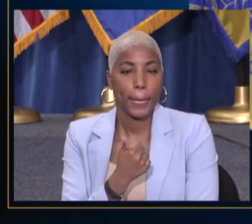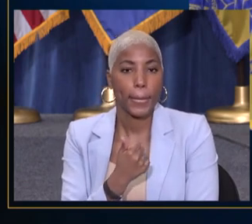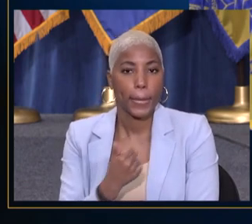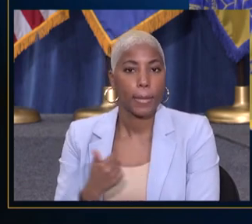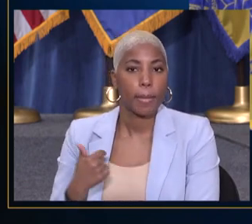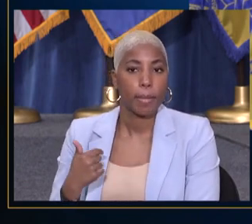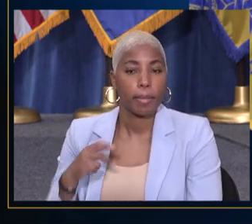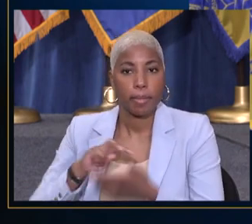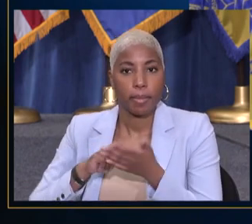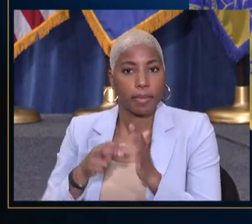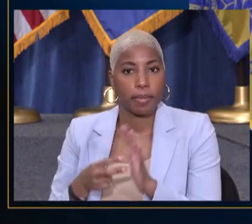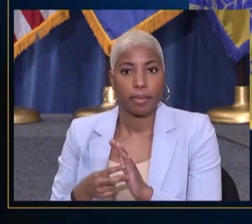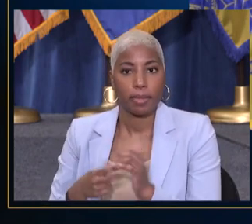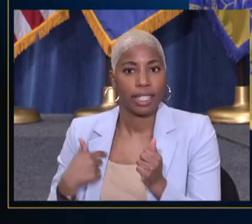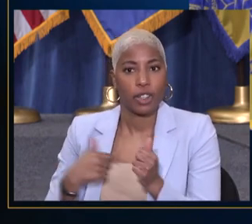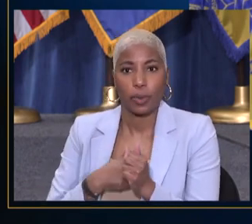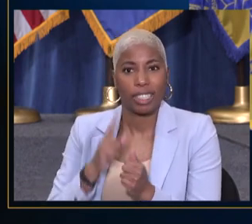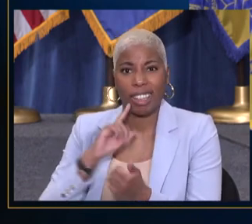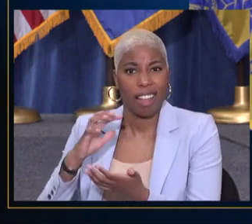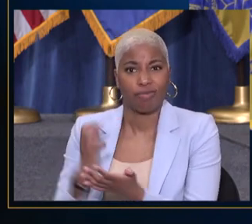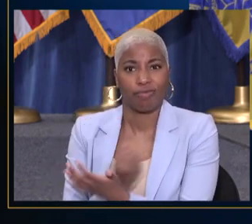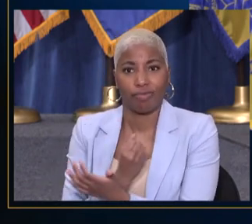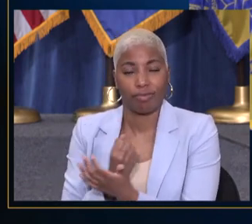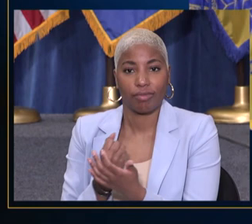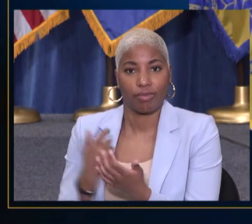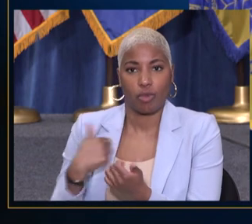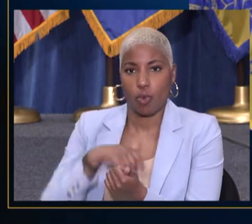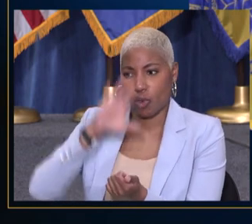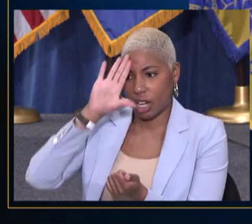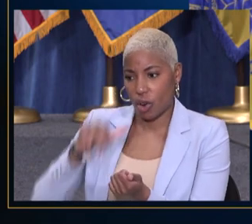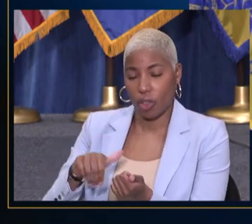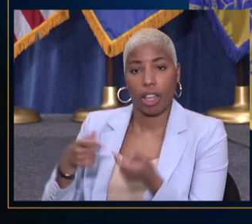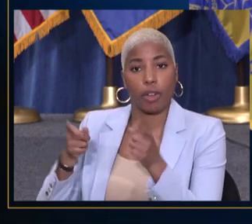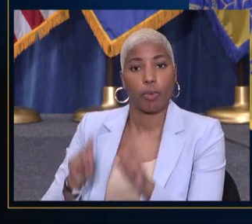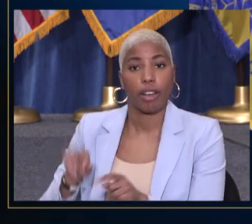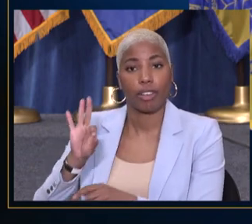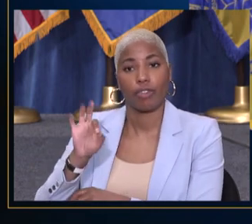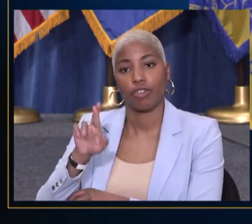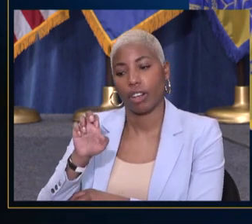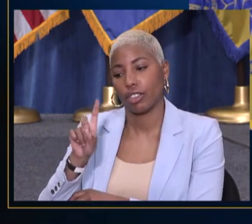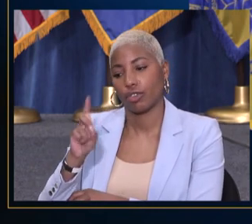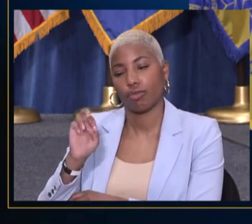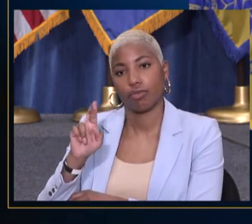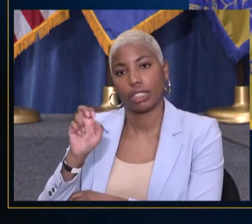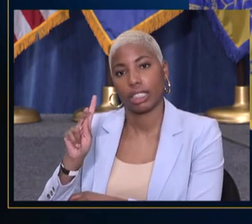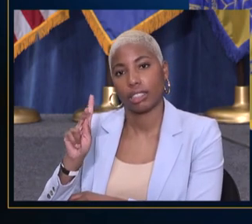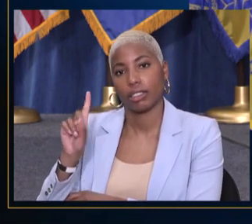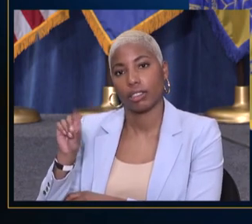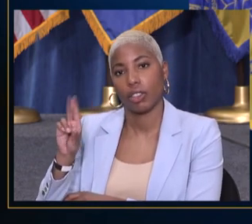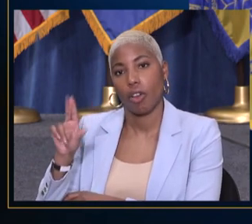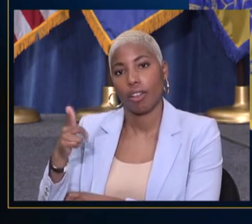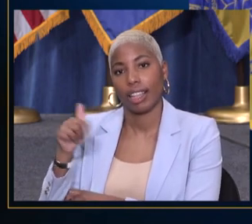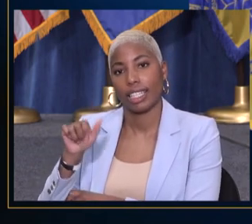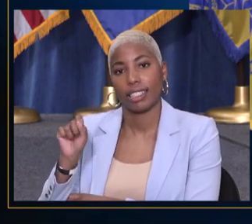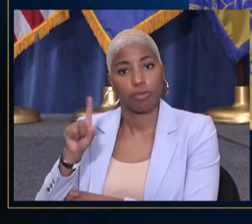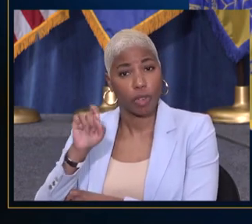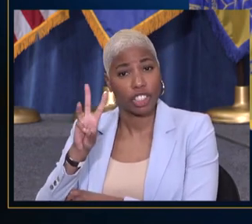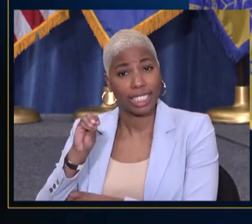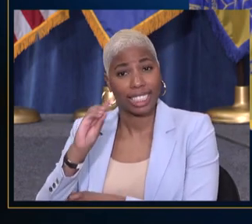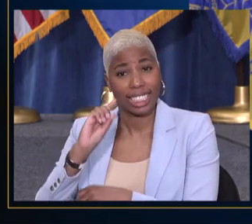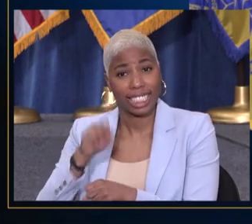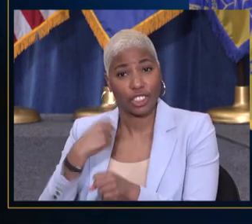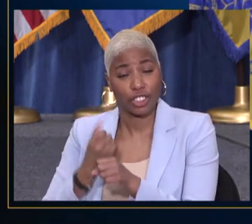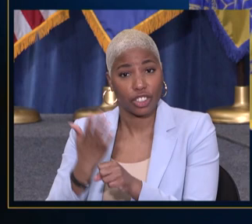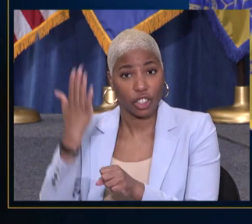we're not doing what we know we must do. We know that when Frederick Douglass said 160 years ago, it